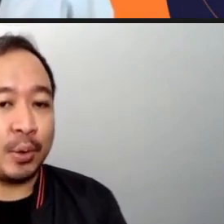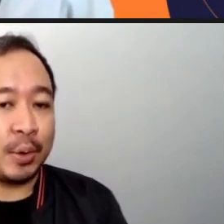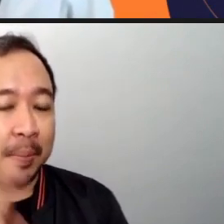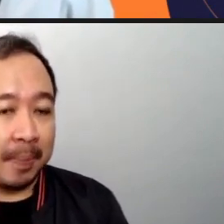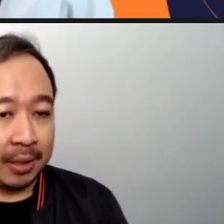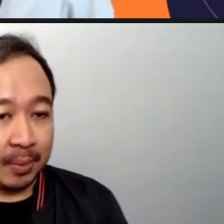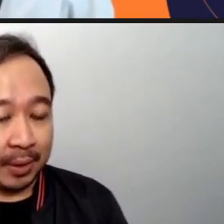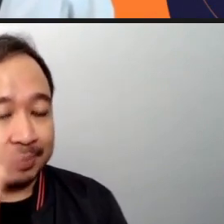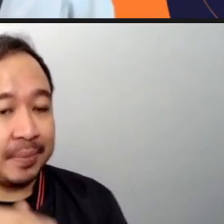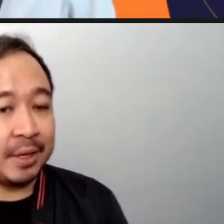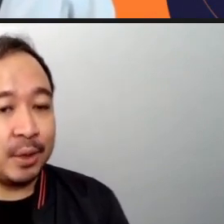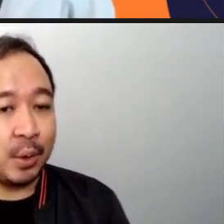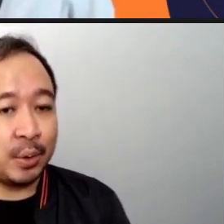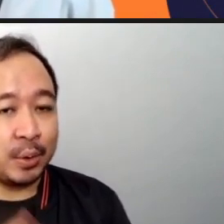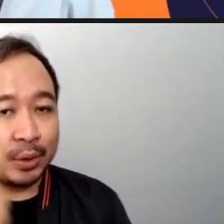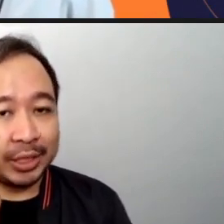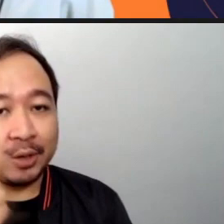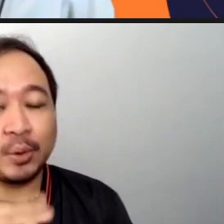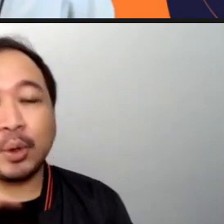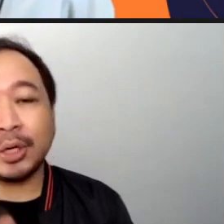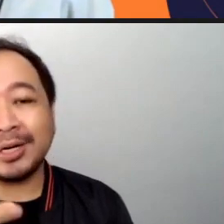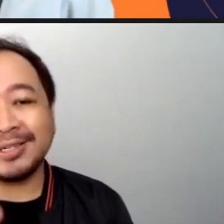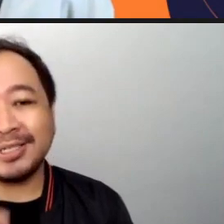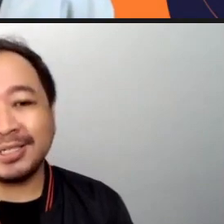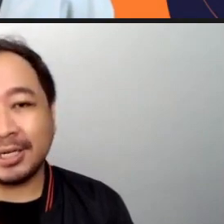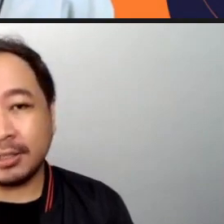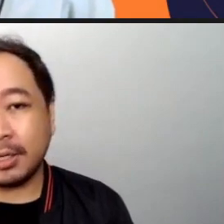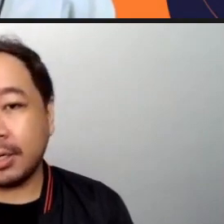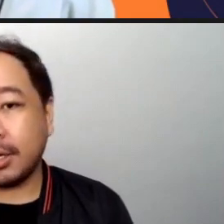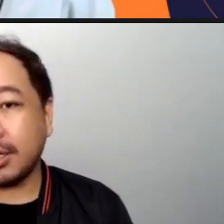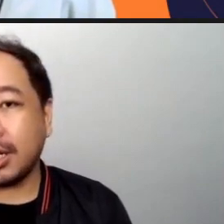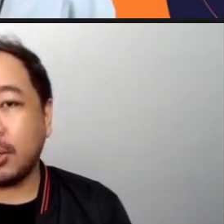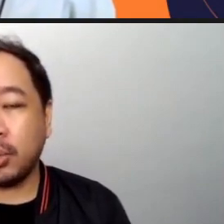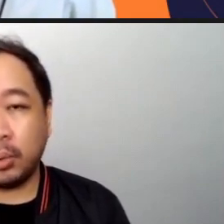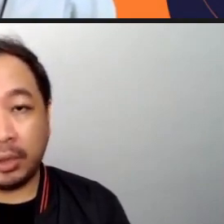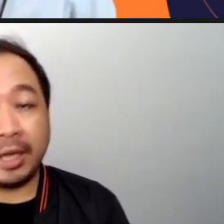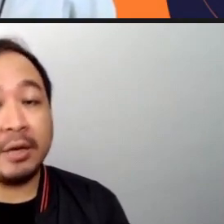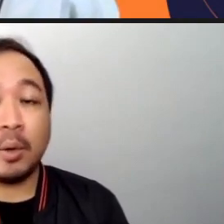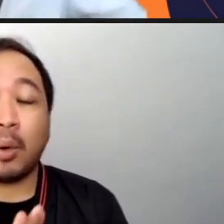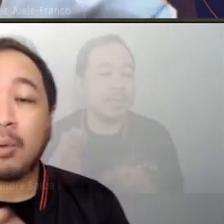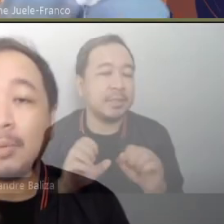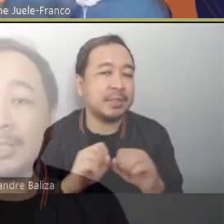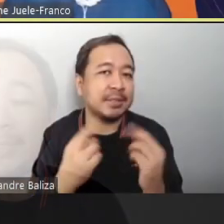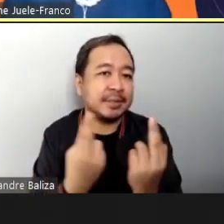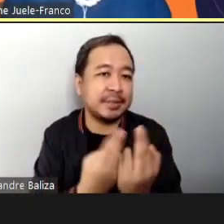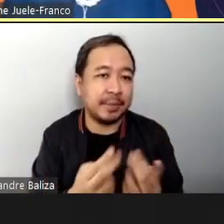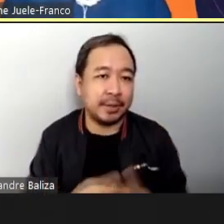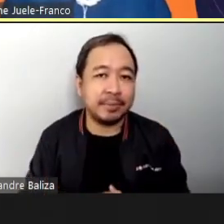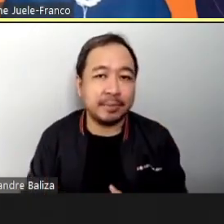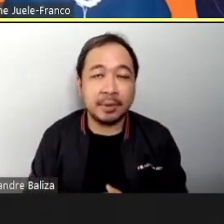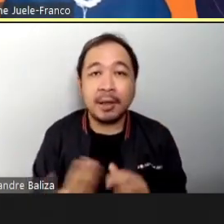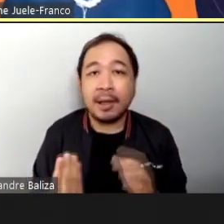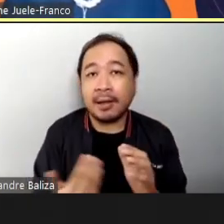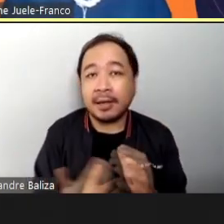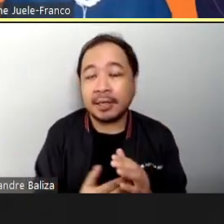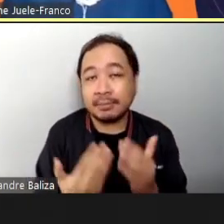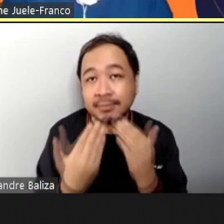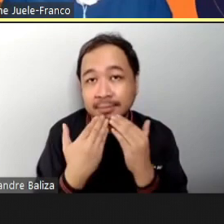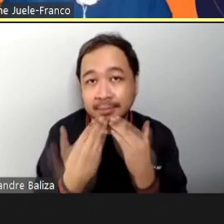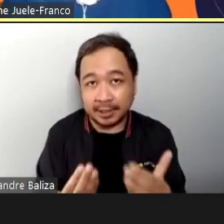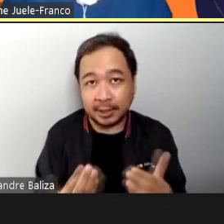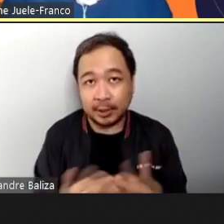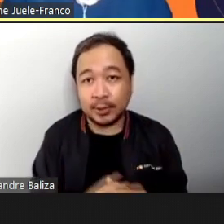Goseco Christian and Angelo and to our very active participants thank you very much muli maraming salamat